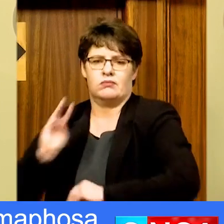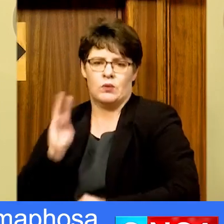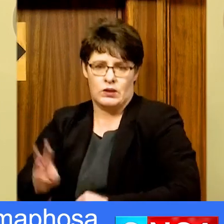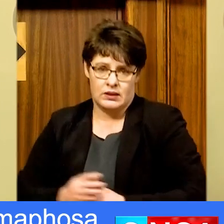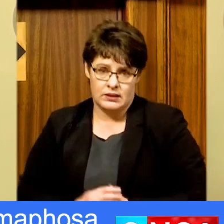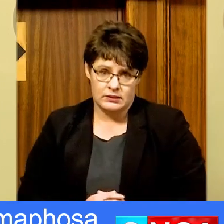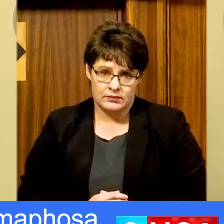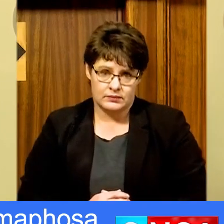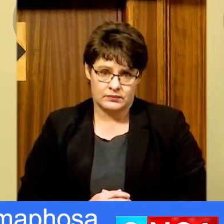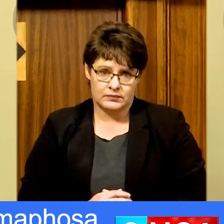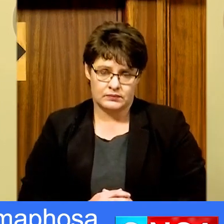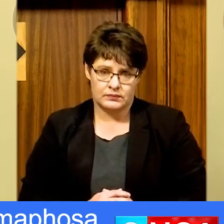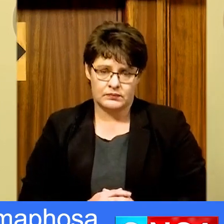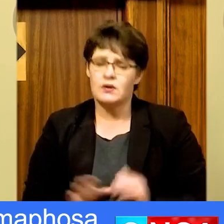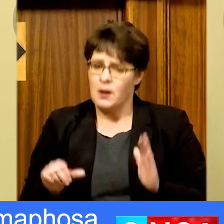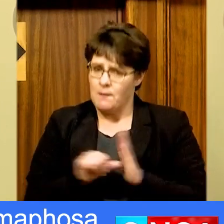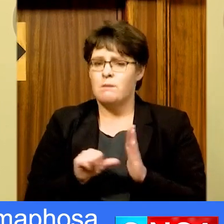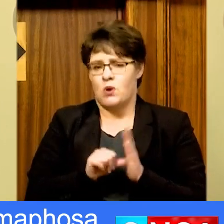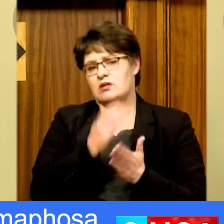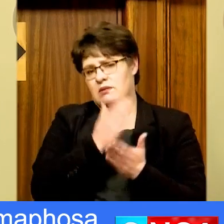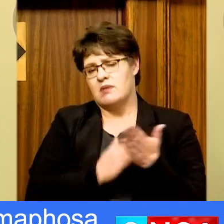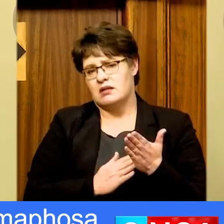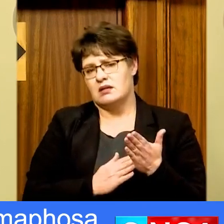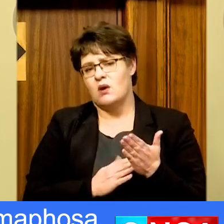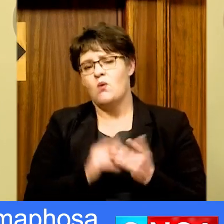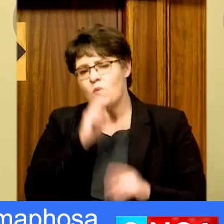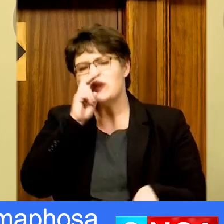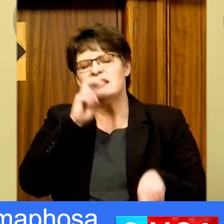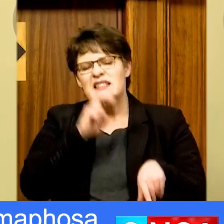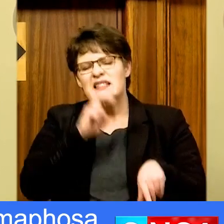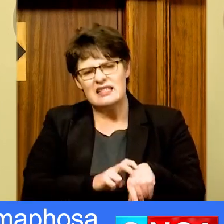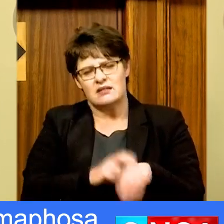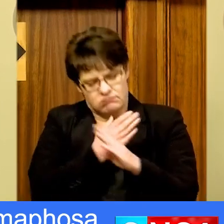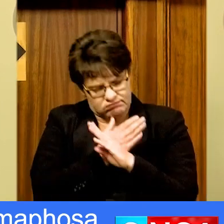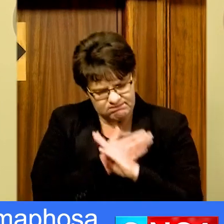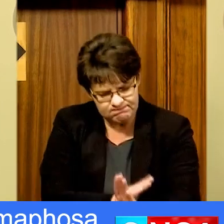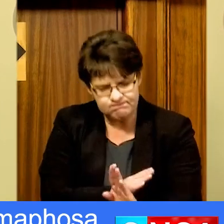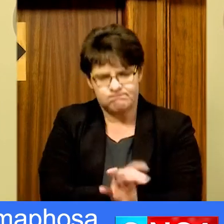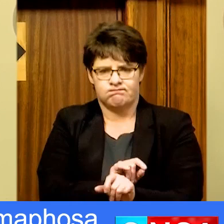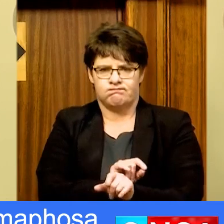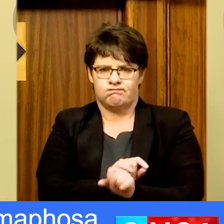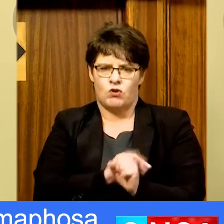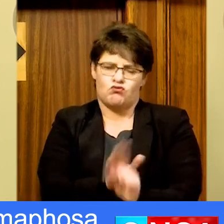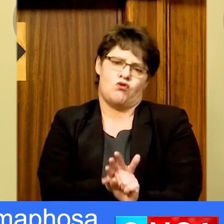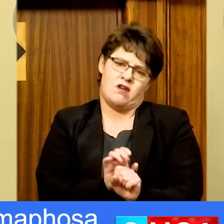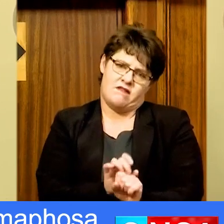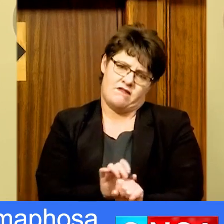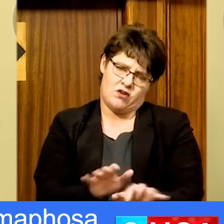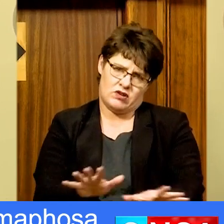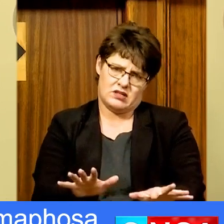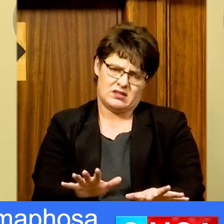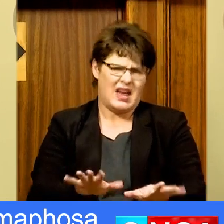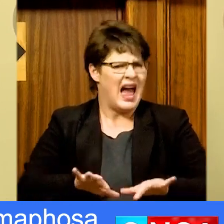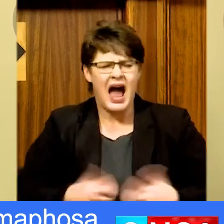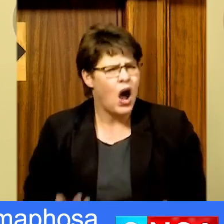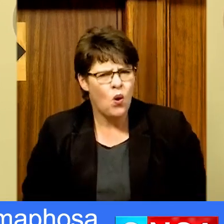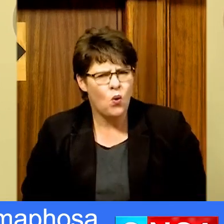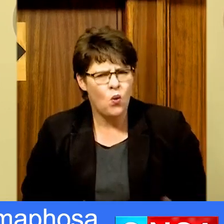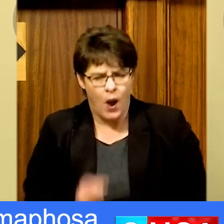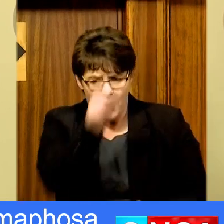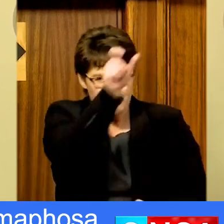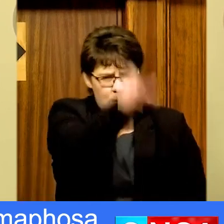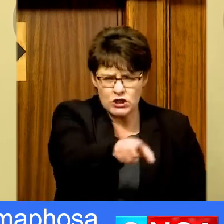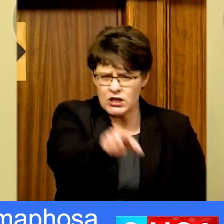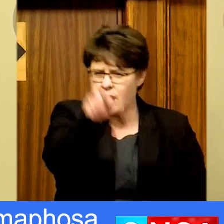vital part of our strategy to contain the spread of the virus is to identify those